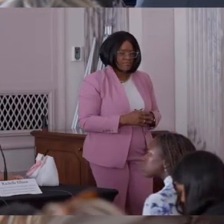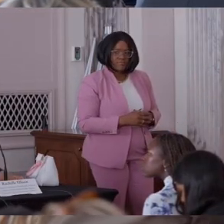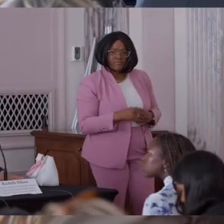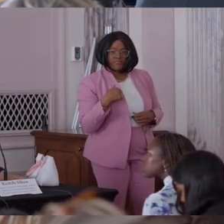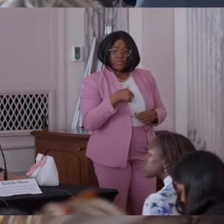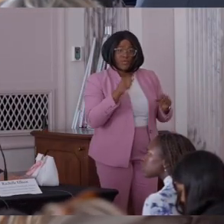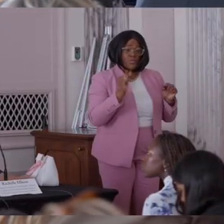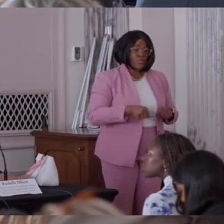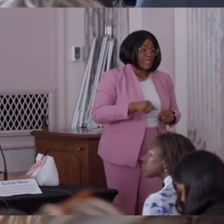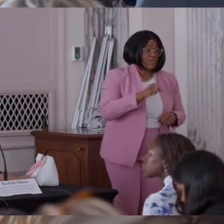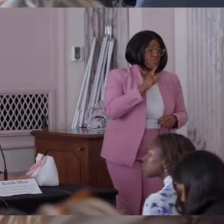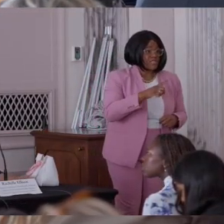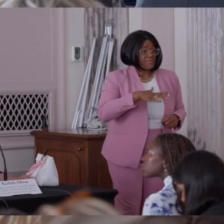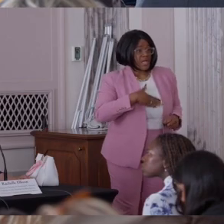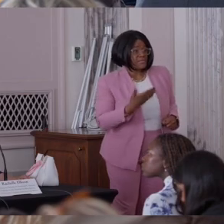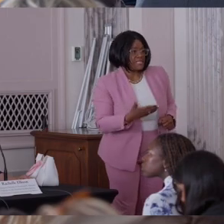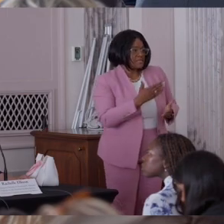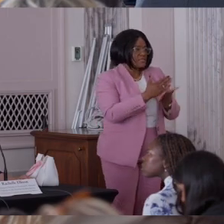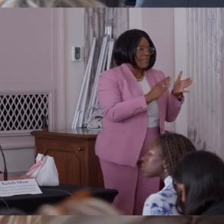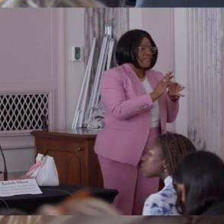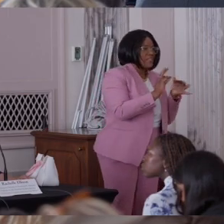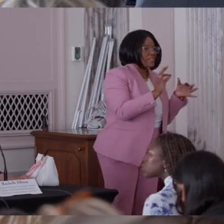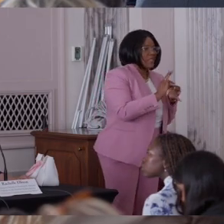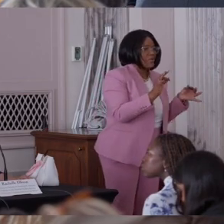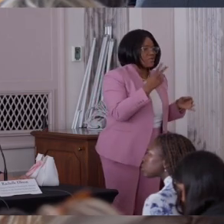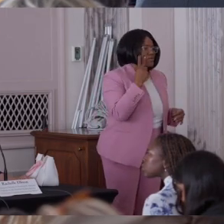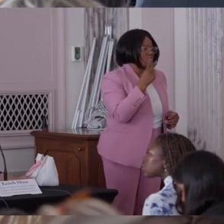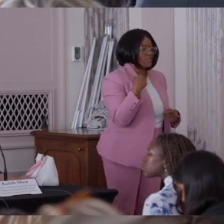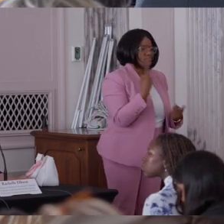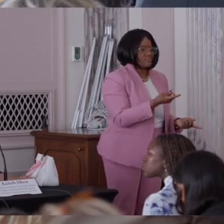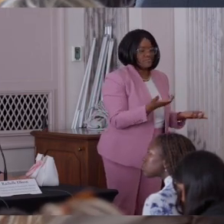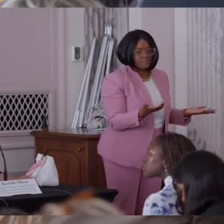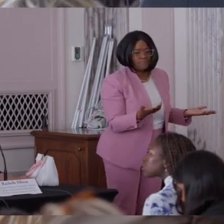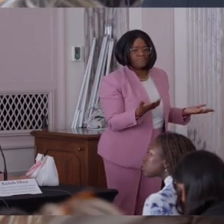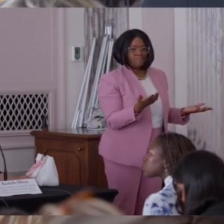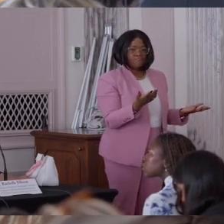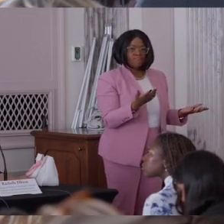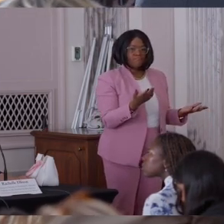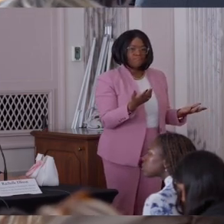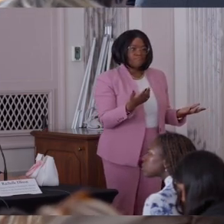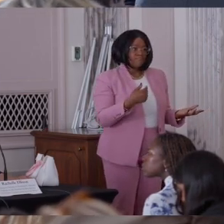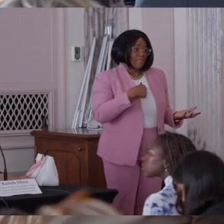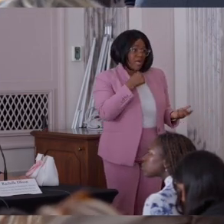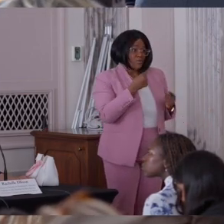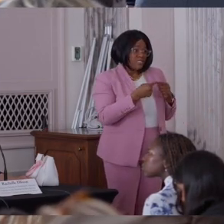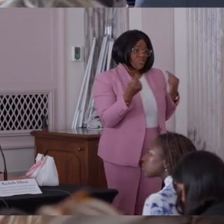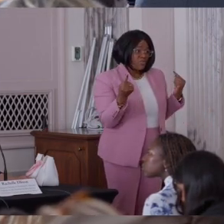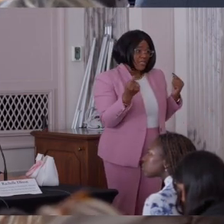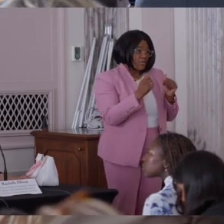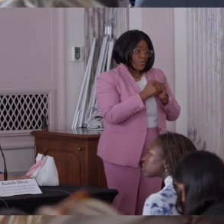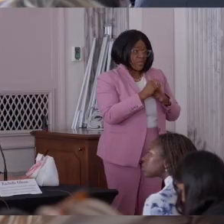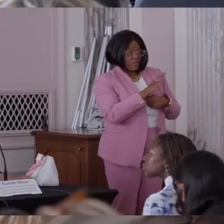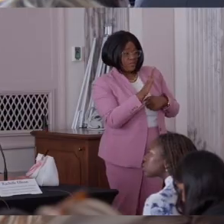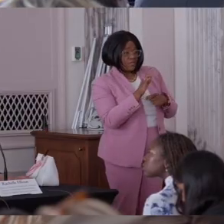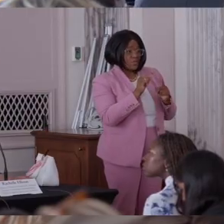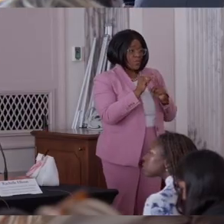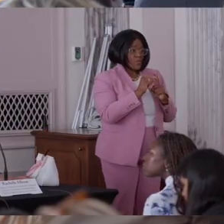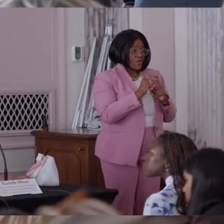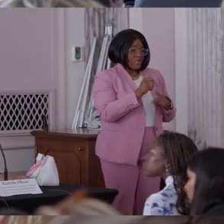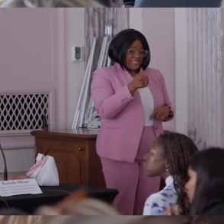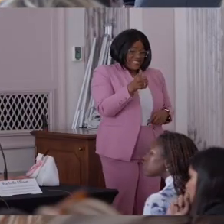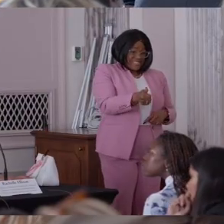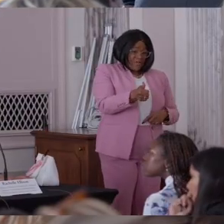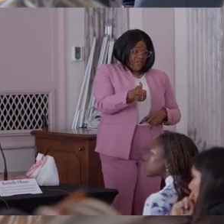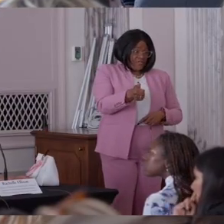we could be upset with some of the language that we see in the Federal Register, but I don't disagree with any of those words.